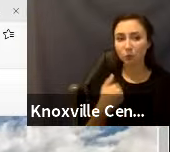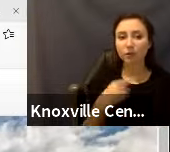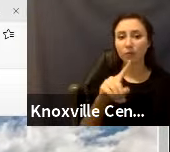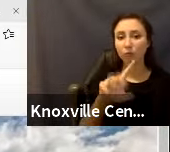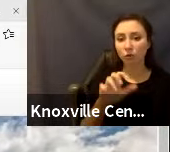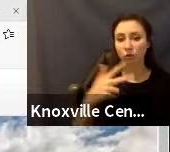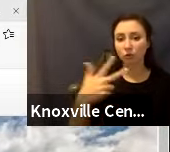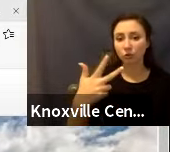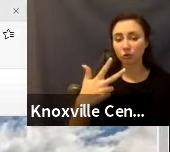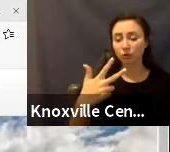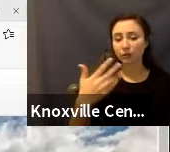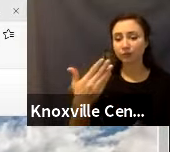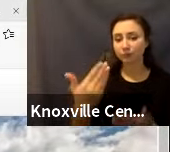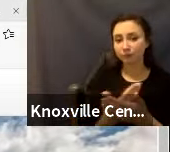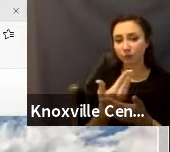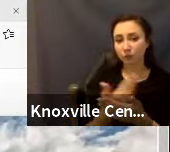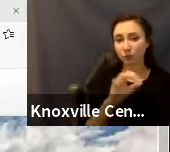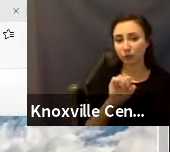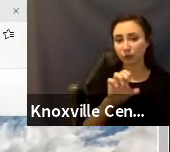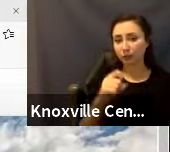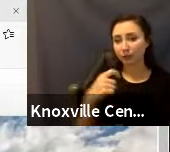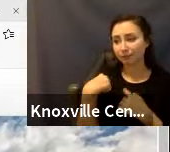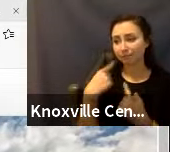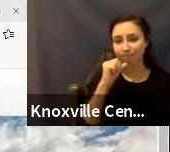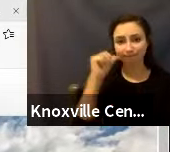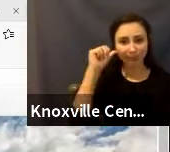new cases since yesterday,